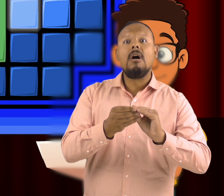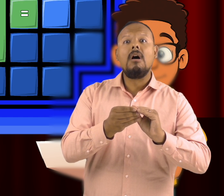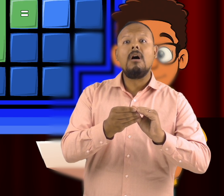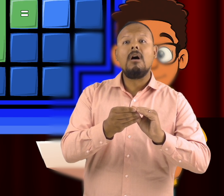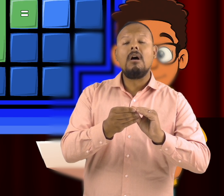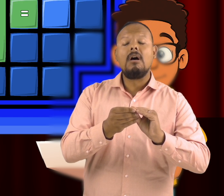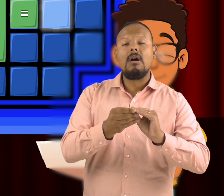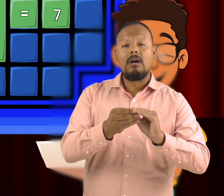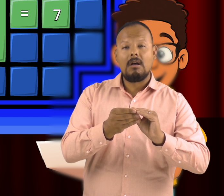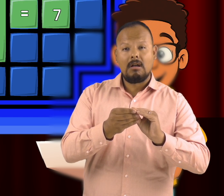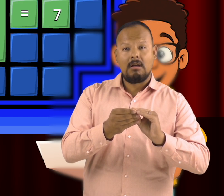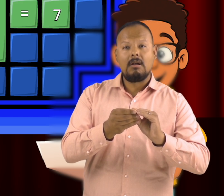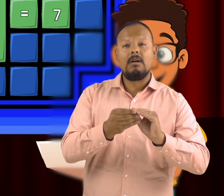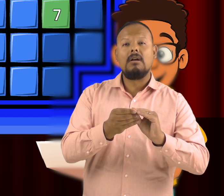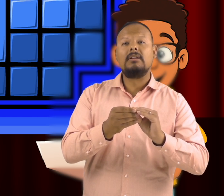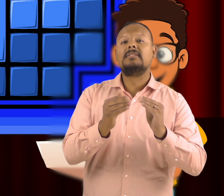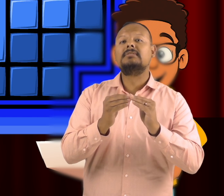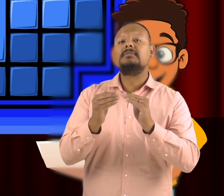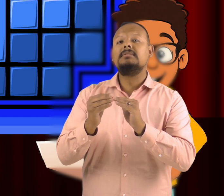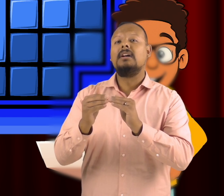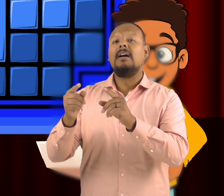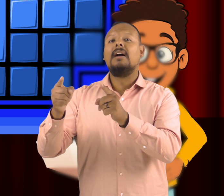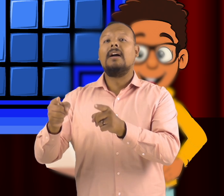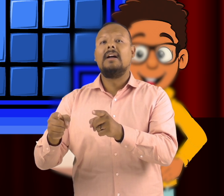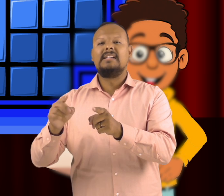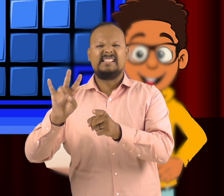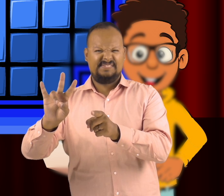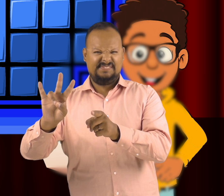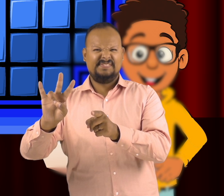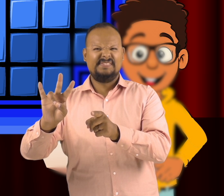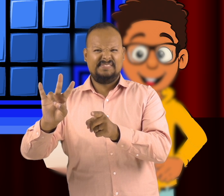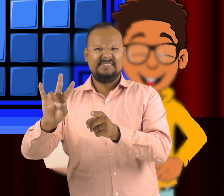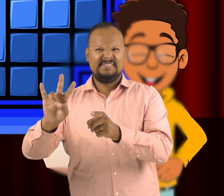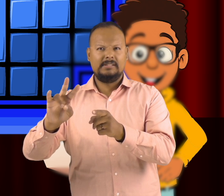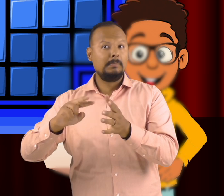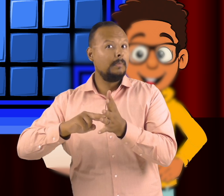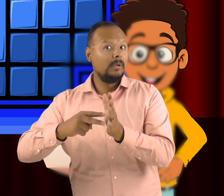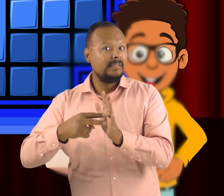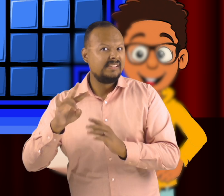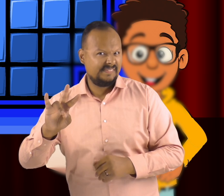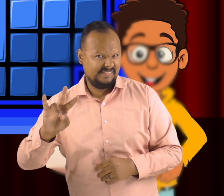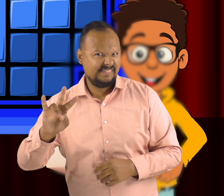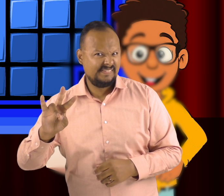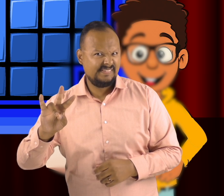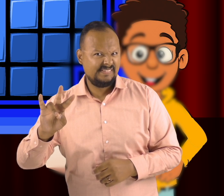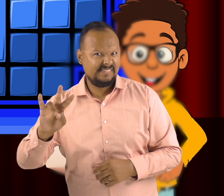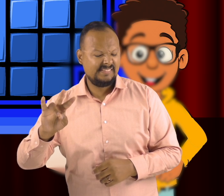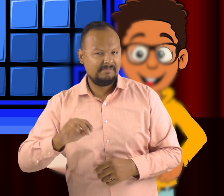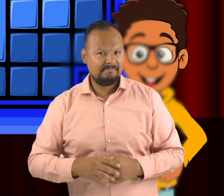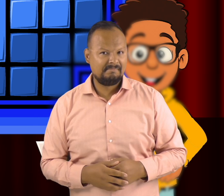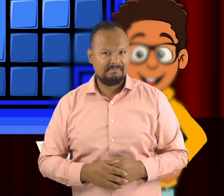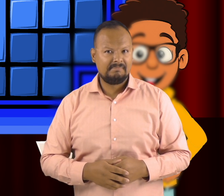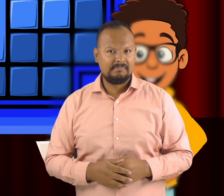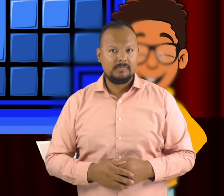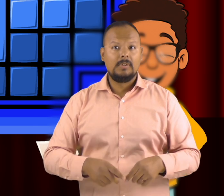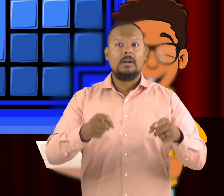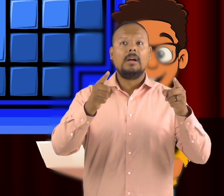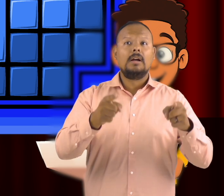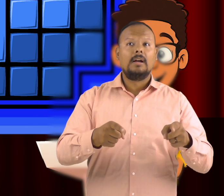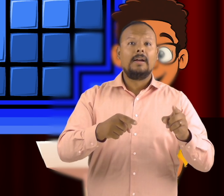equals 7. The absolute value of negative 9 plus negative 1